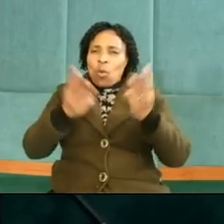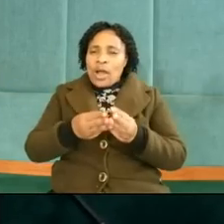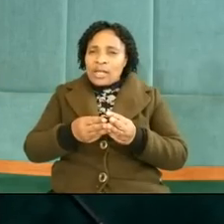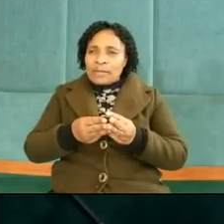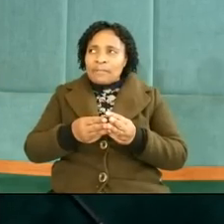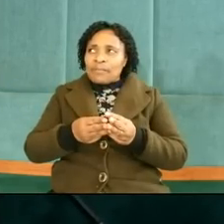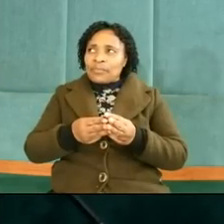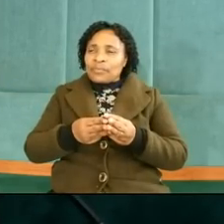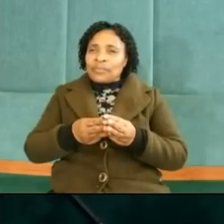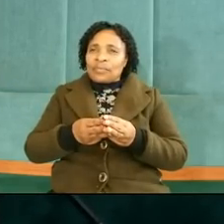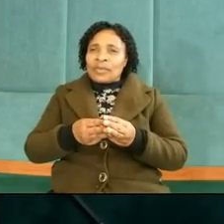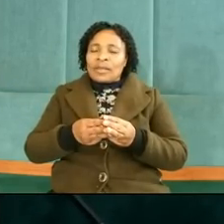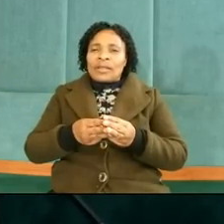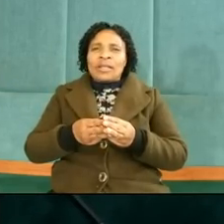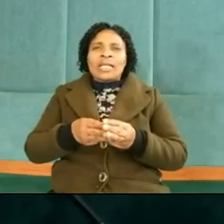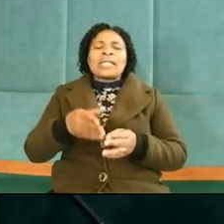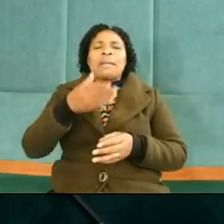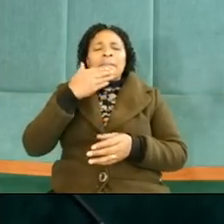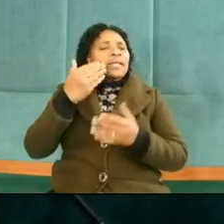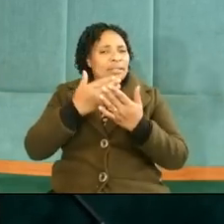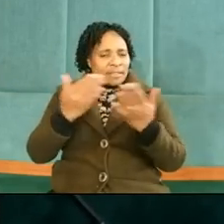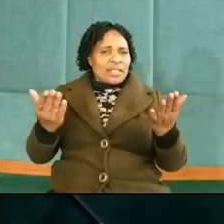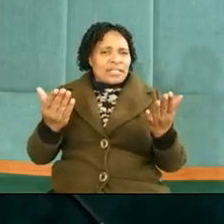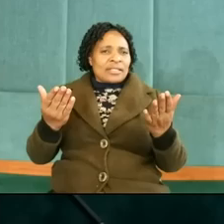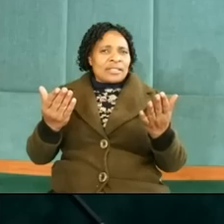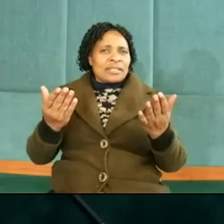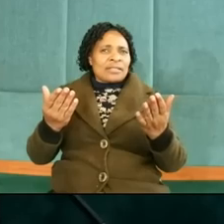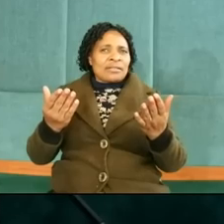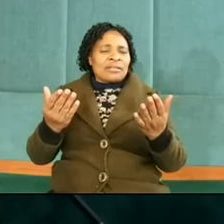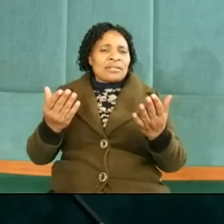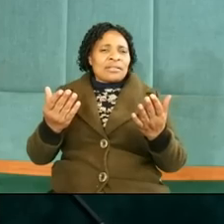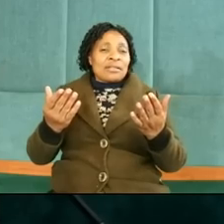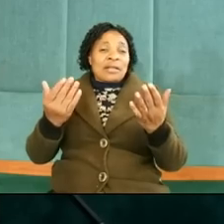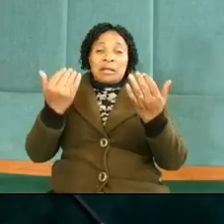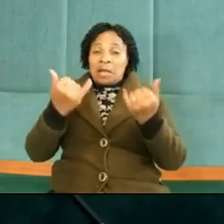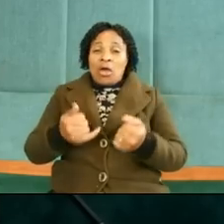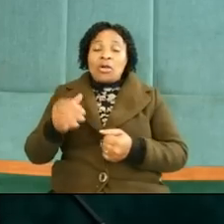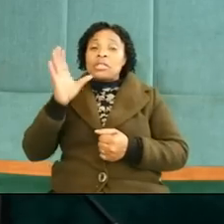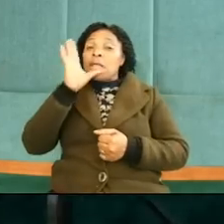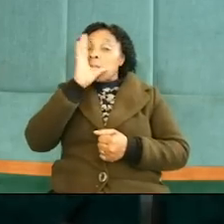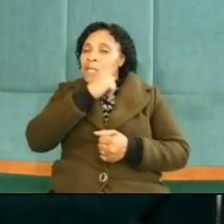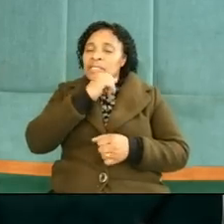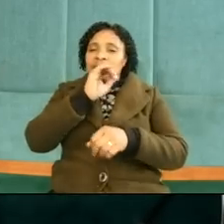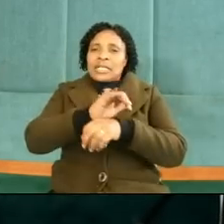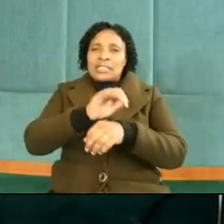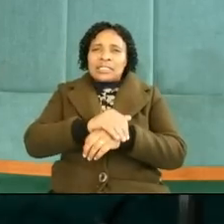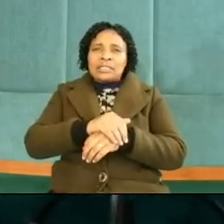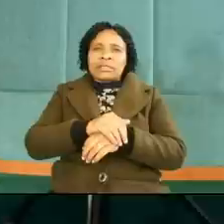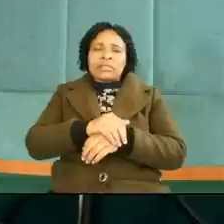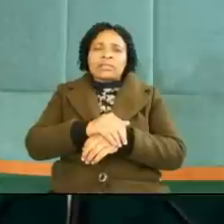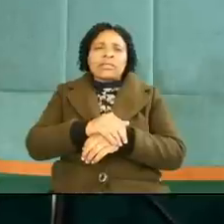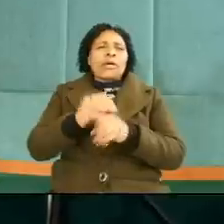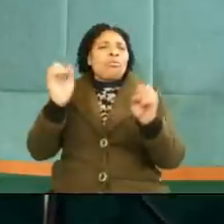that? Yes. The best thing, because they locked down churches. So we could no